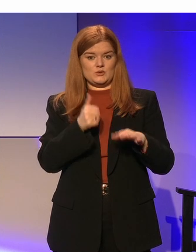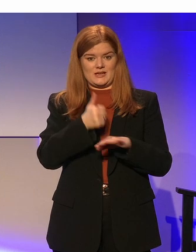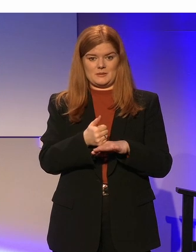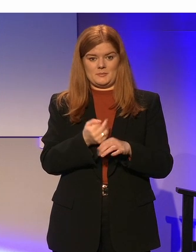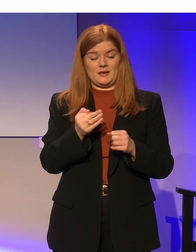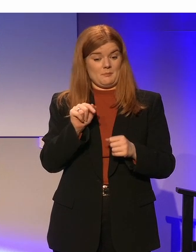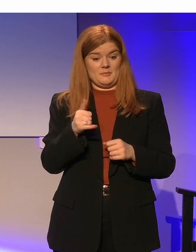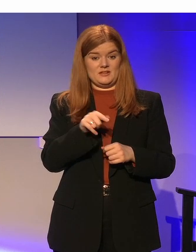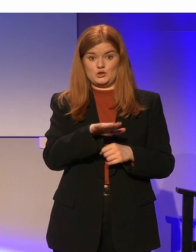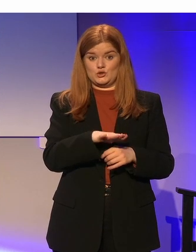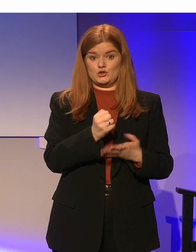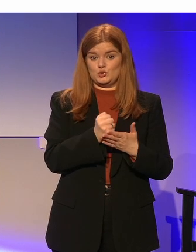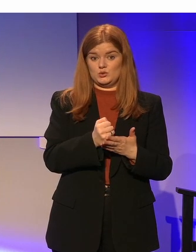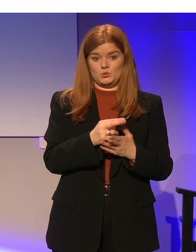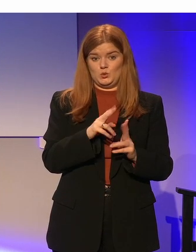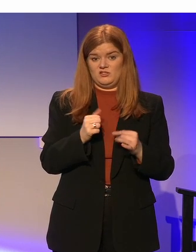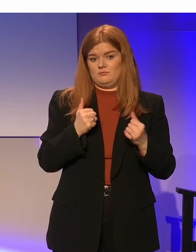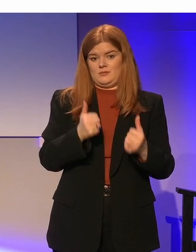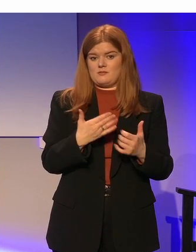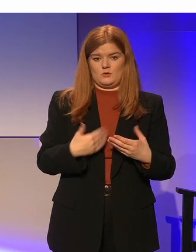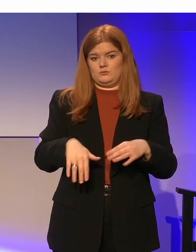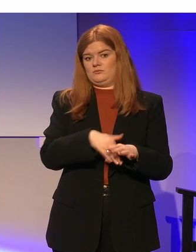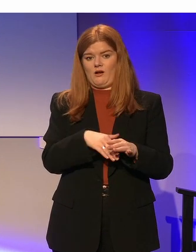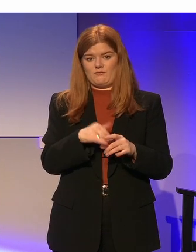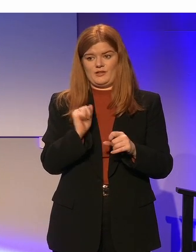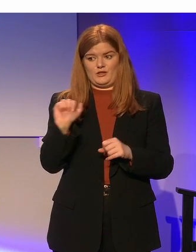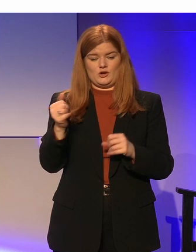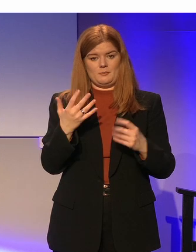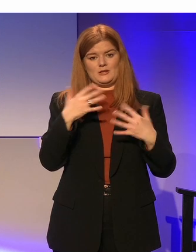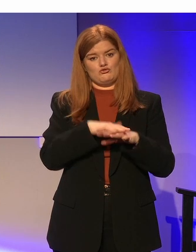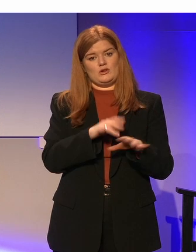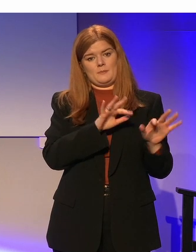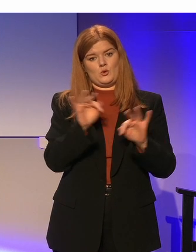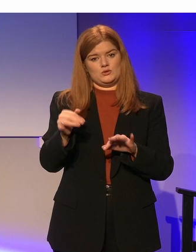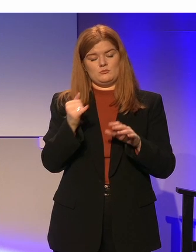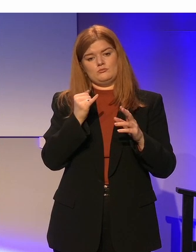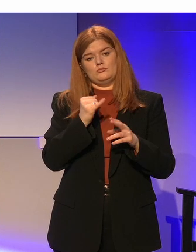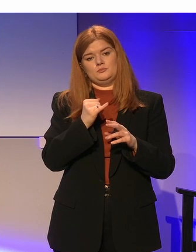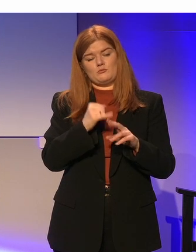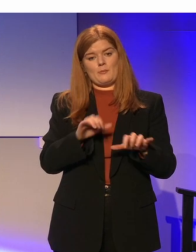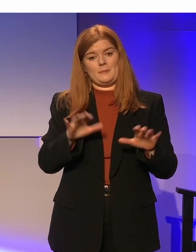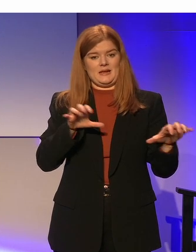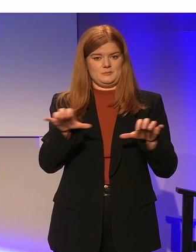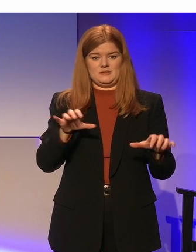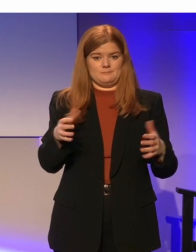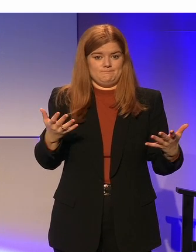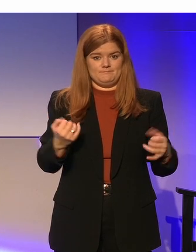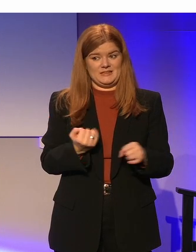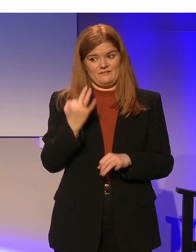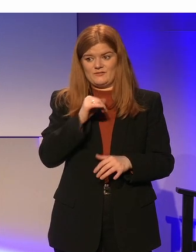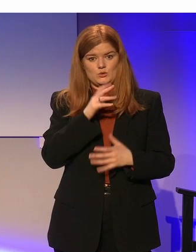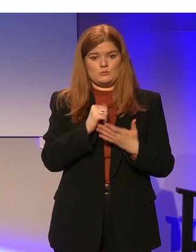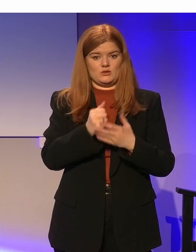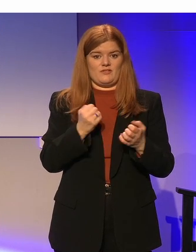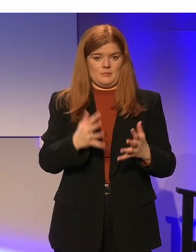this student may not have been able to engage in their mainstream post-primary placement without as I said,